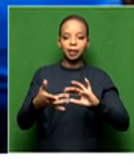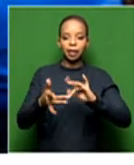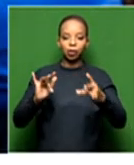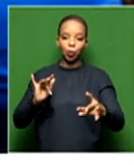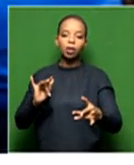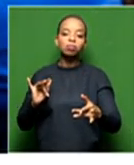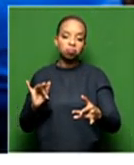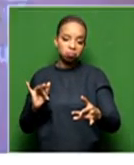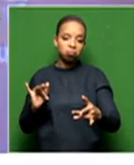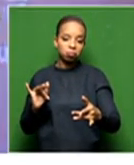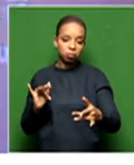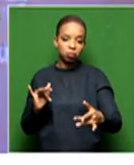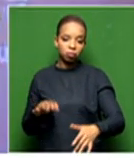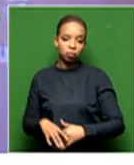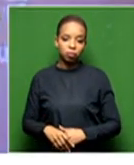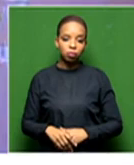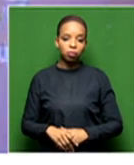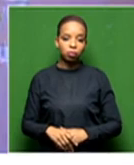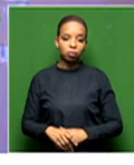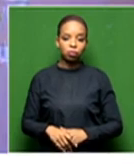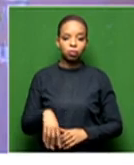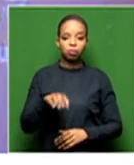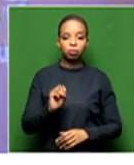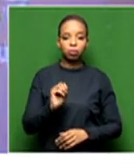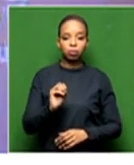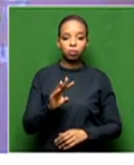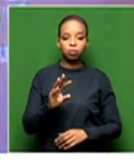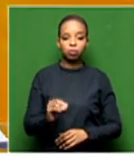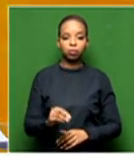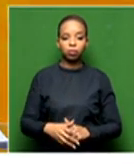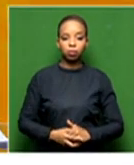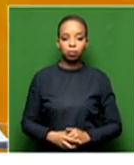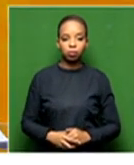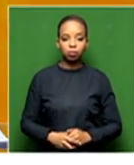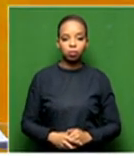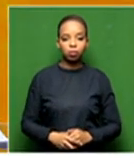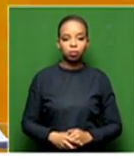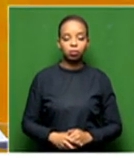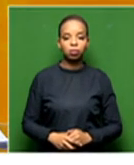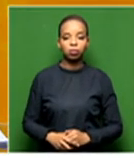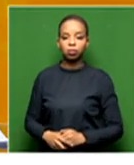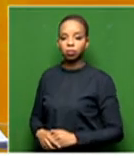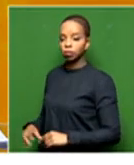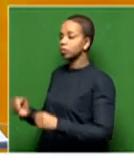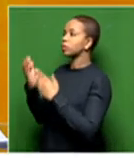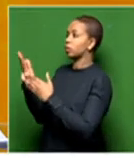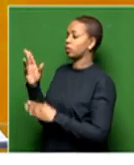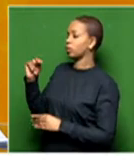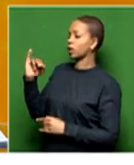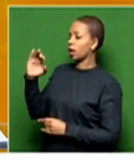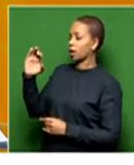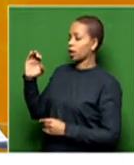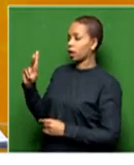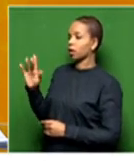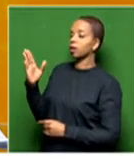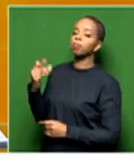best resources in Europe. All right. Nick, South Africa. Yeah. Yes. Nick, let me also bring you into this conversation. I mean, in a